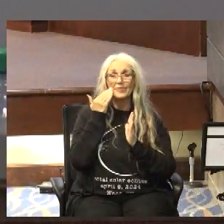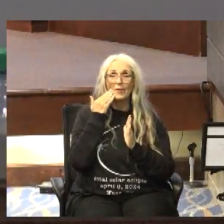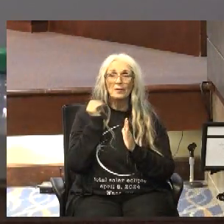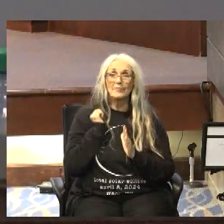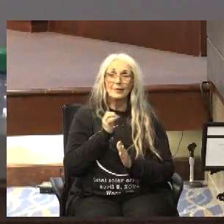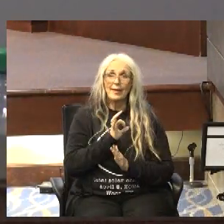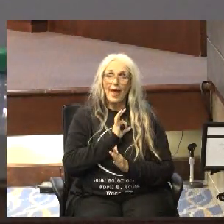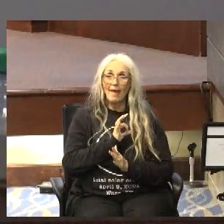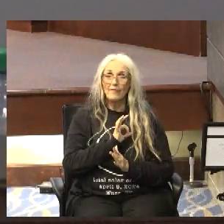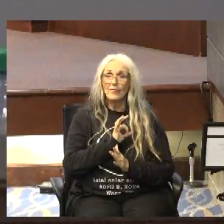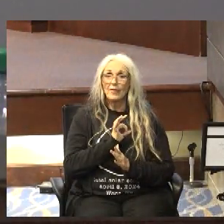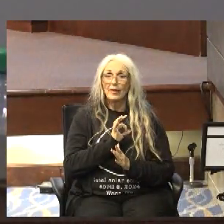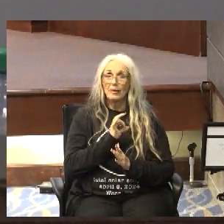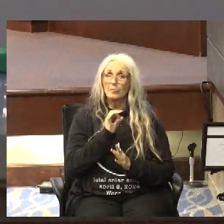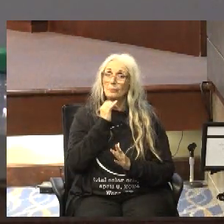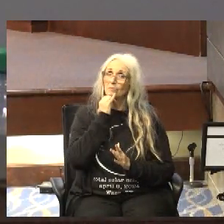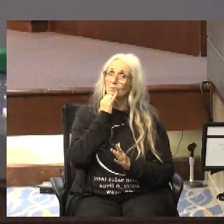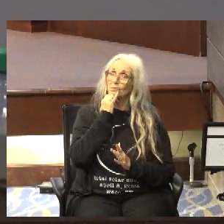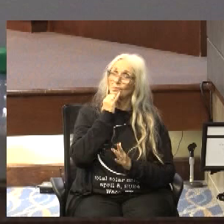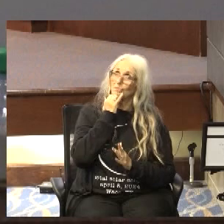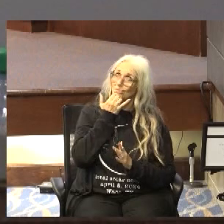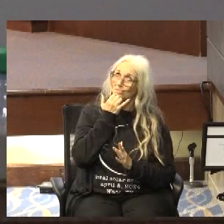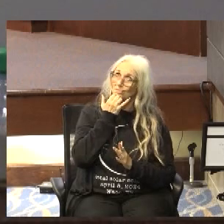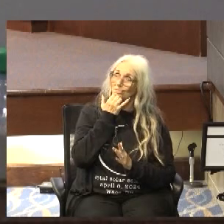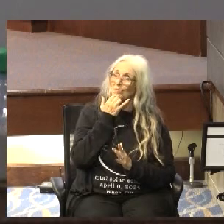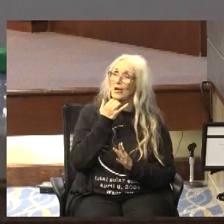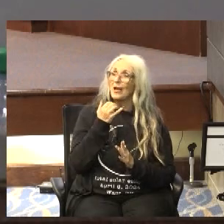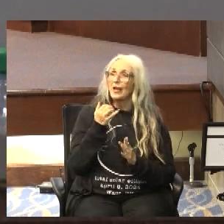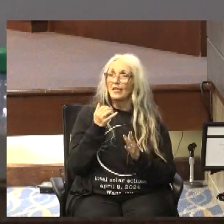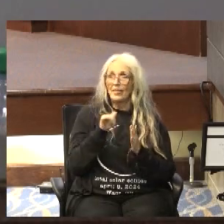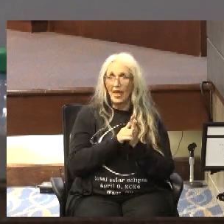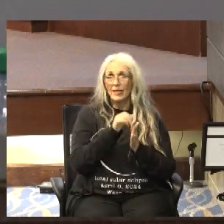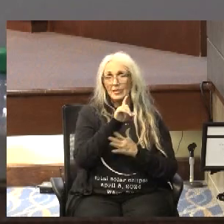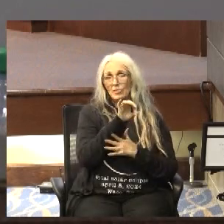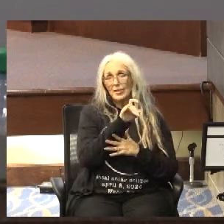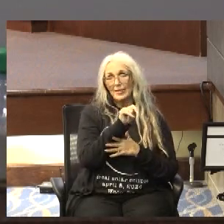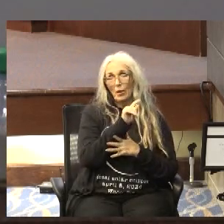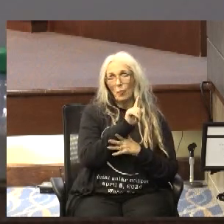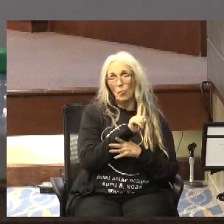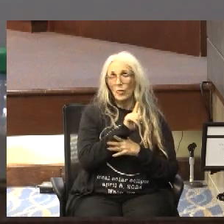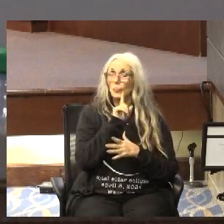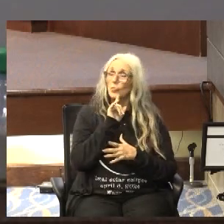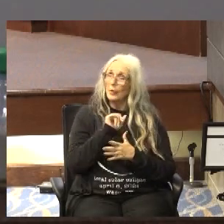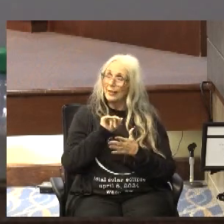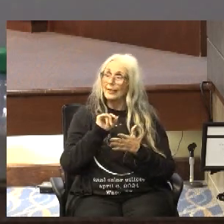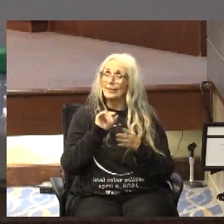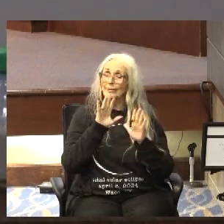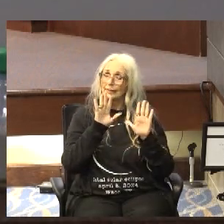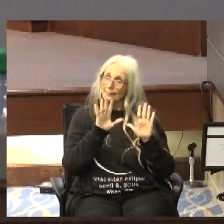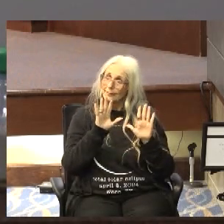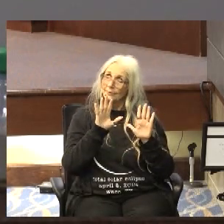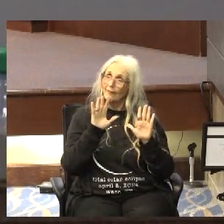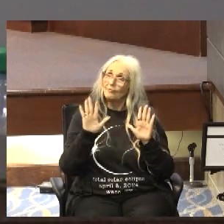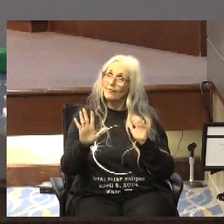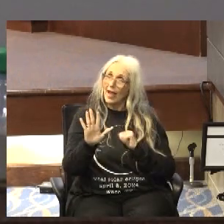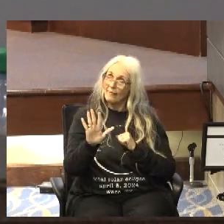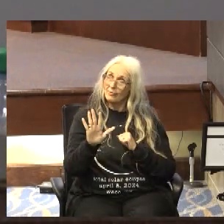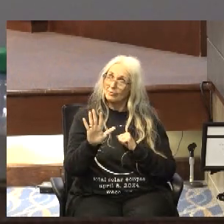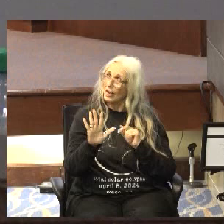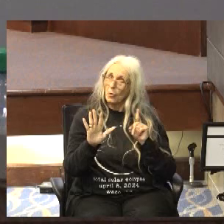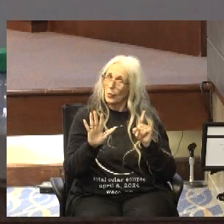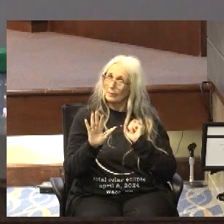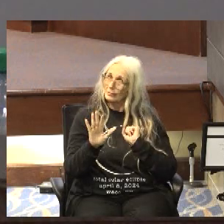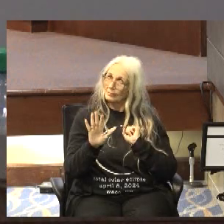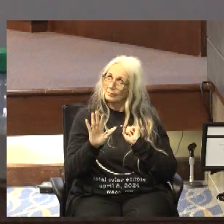made a mistake and put that was in District 1. It's actually District 5. So that